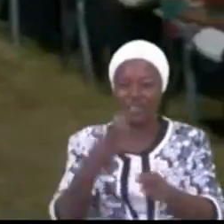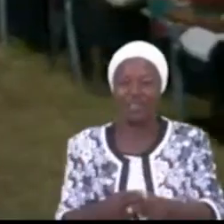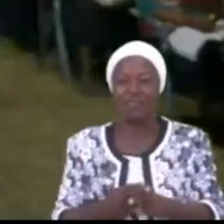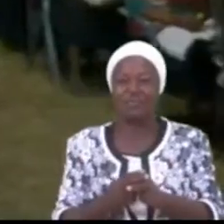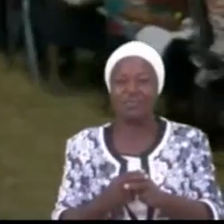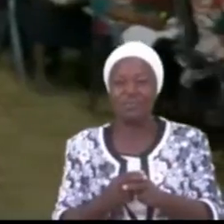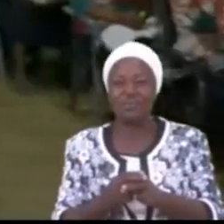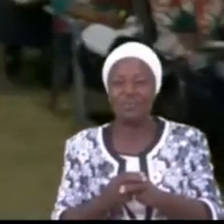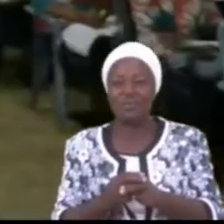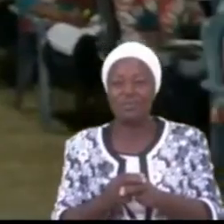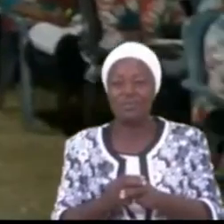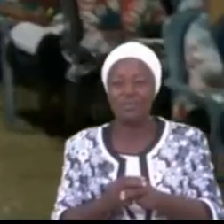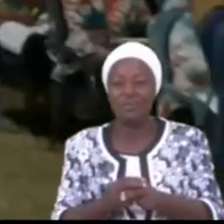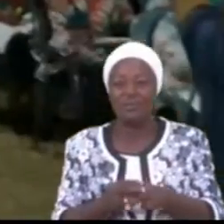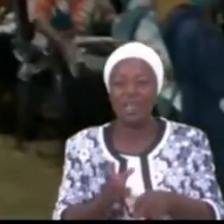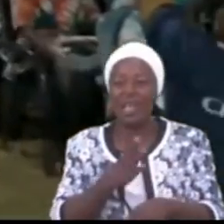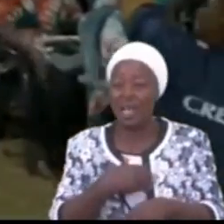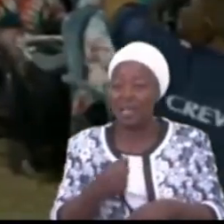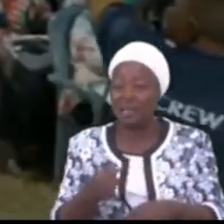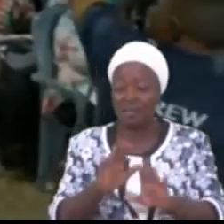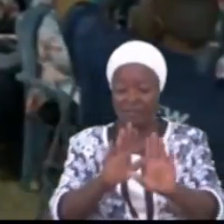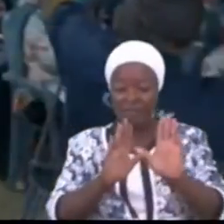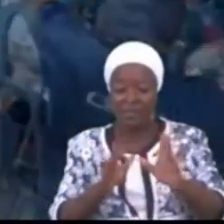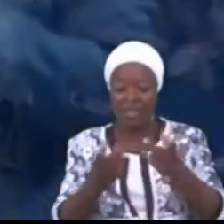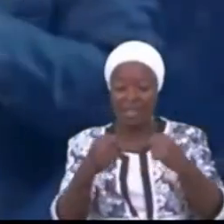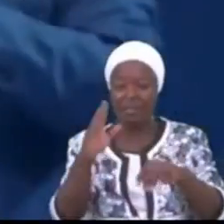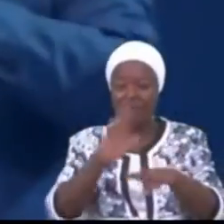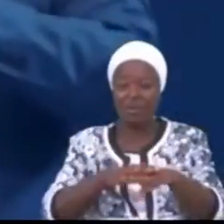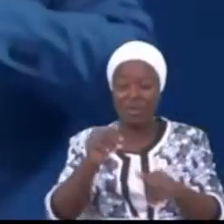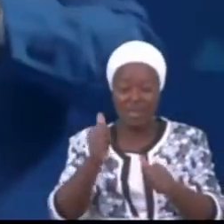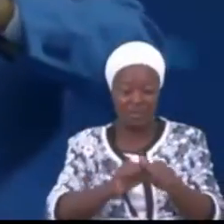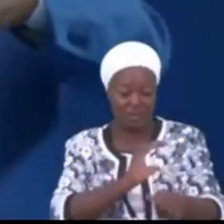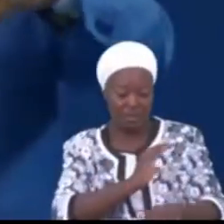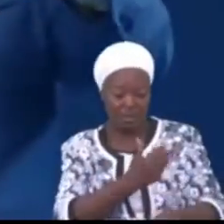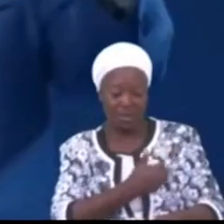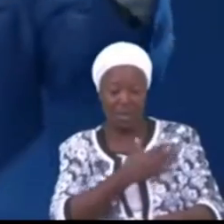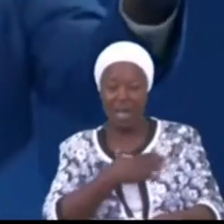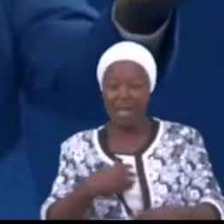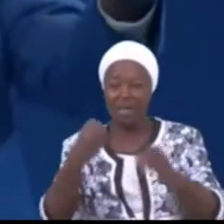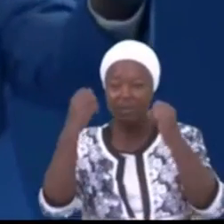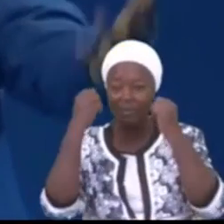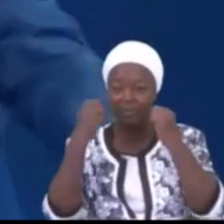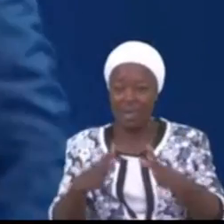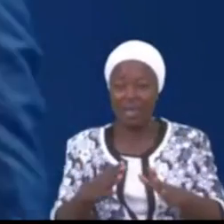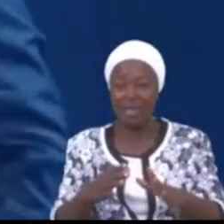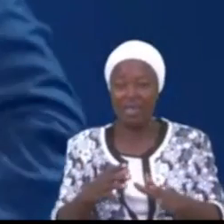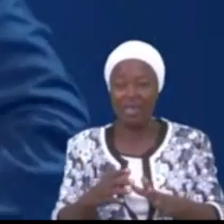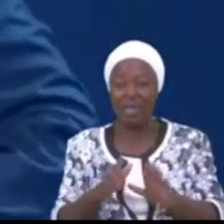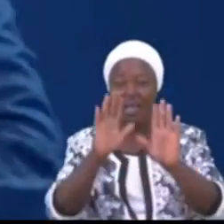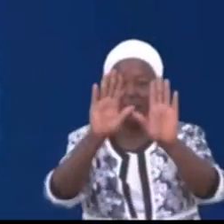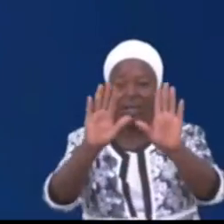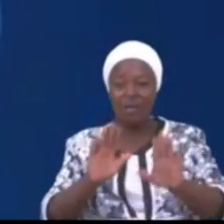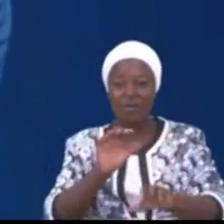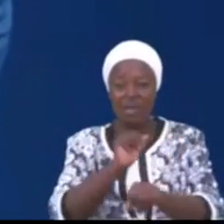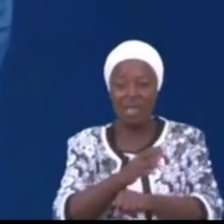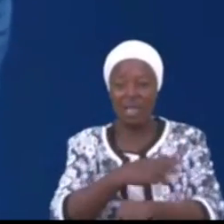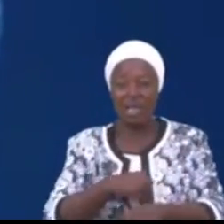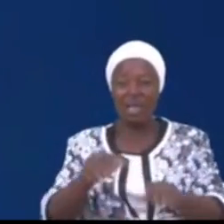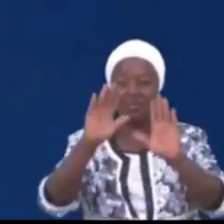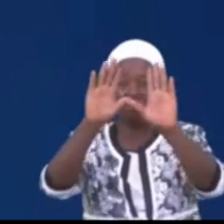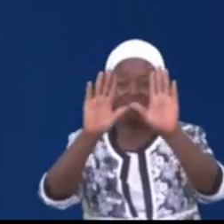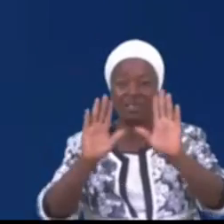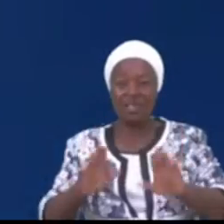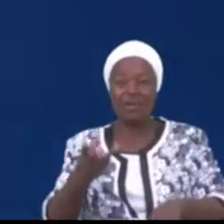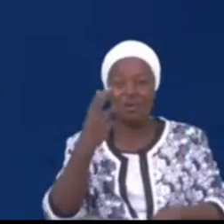name. And fear came upon every soul, and many wonders and signs were